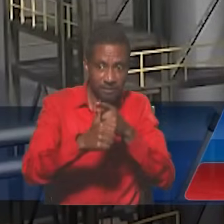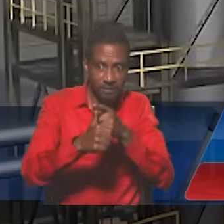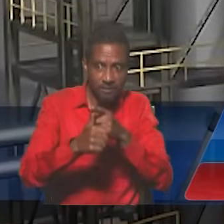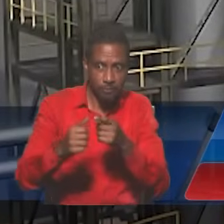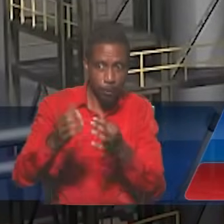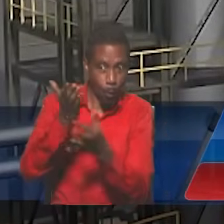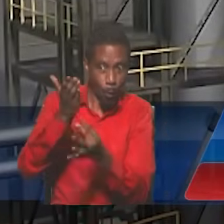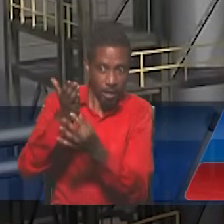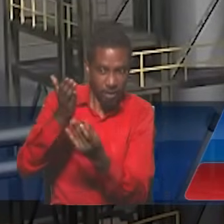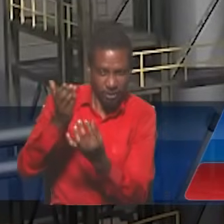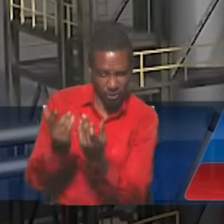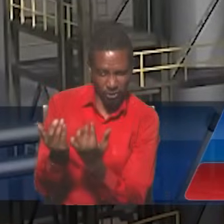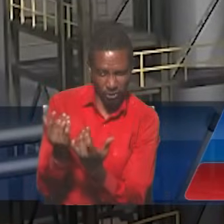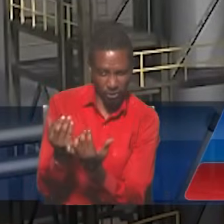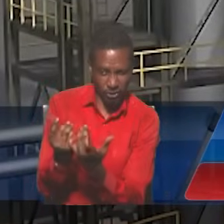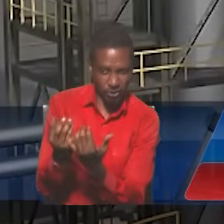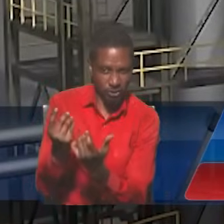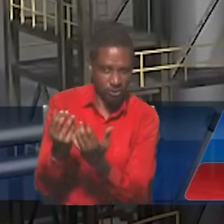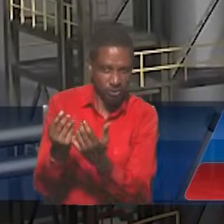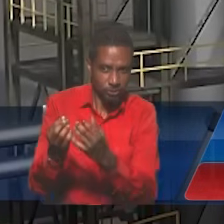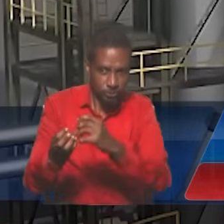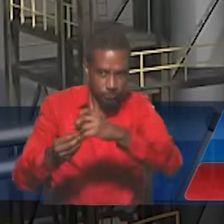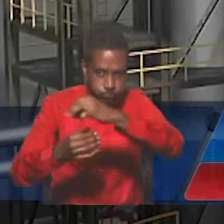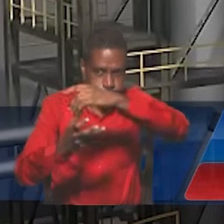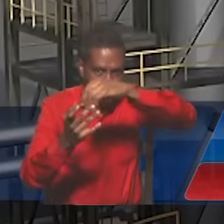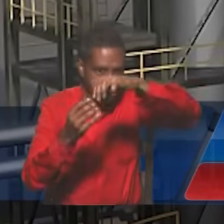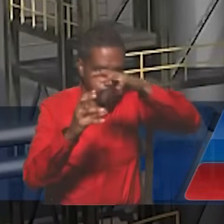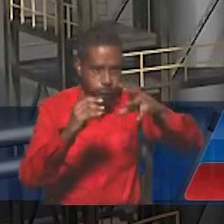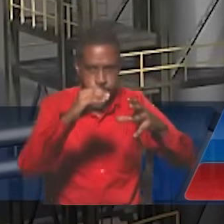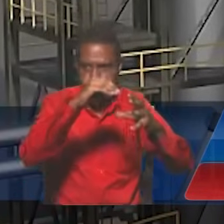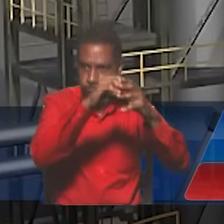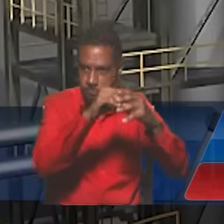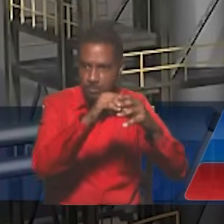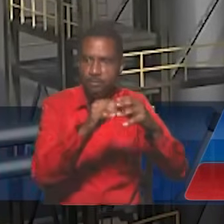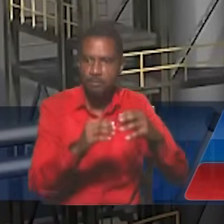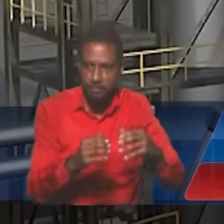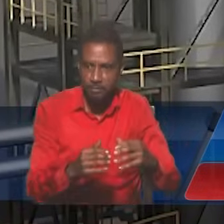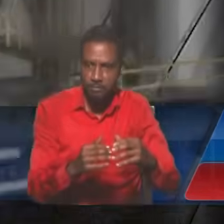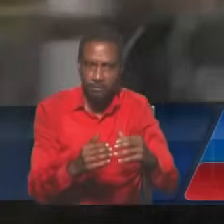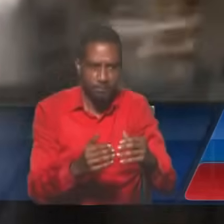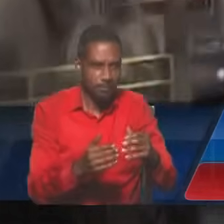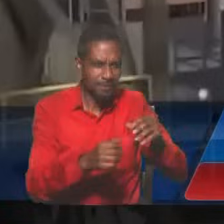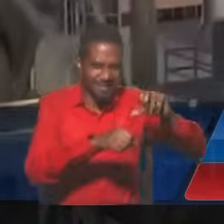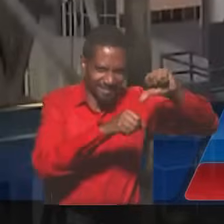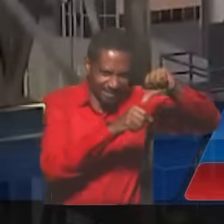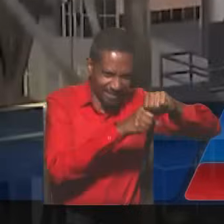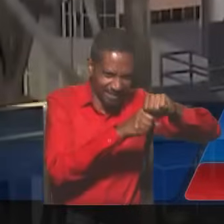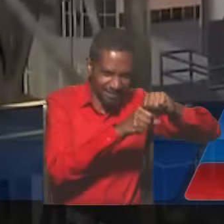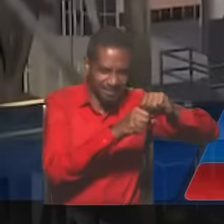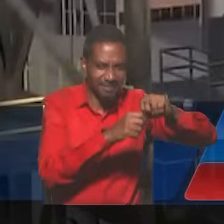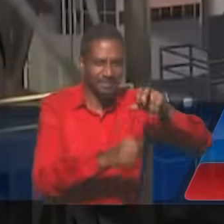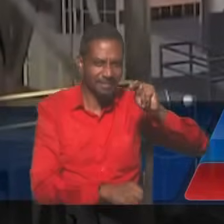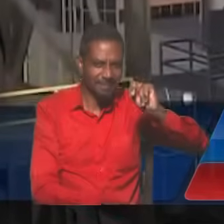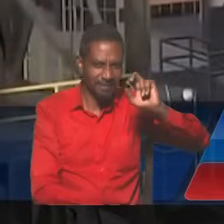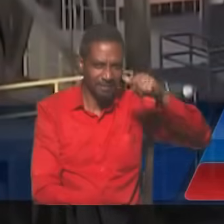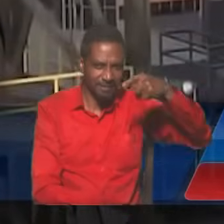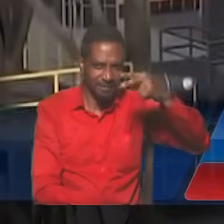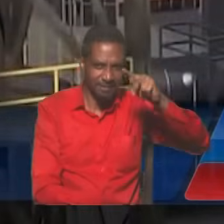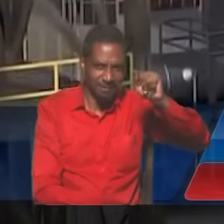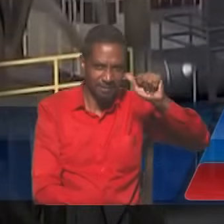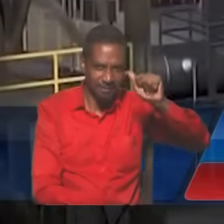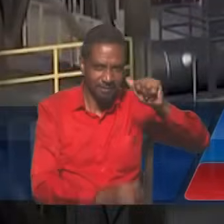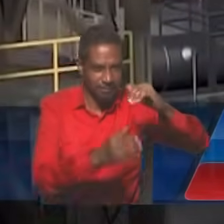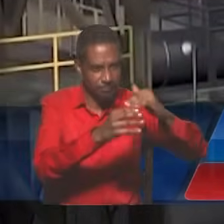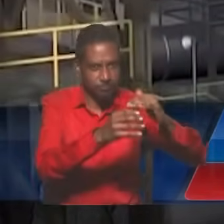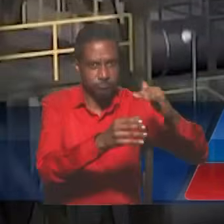and vaporized to be fed into a distillation column. Lighter products like gasoline and naphtha rise to the top of the